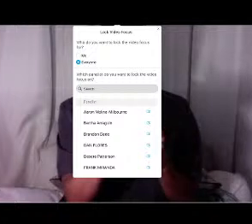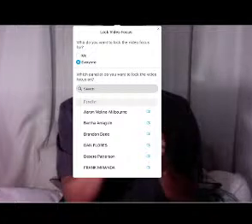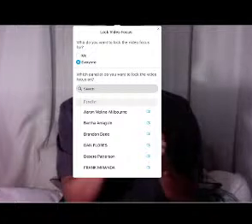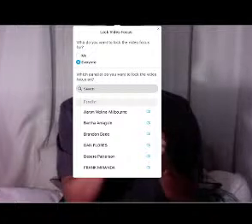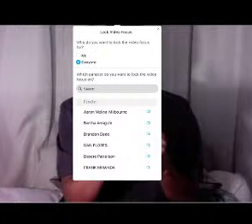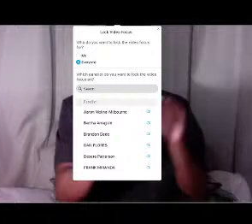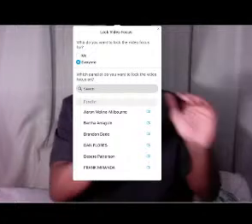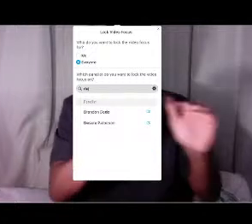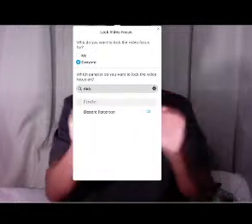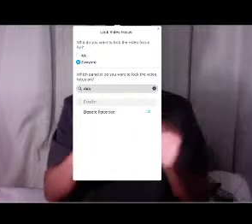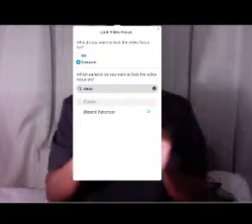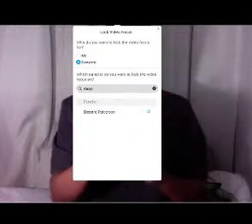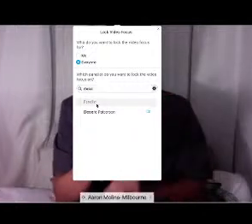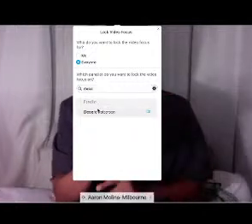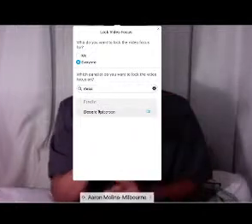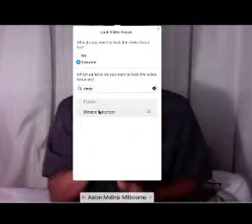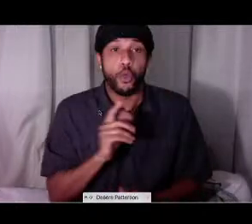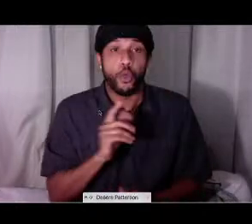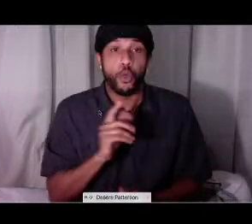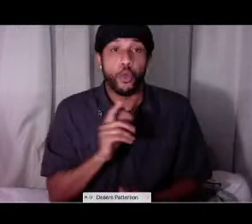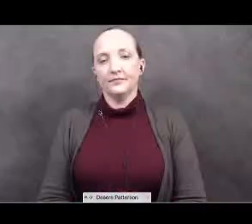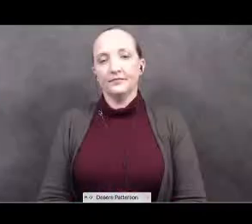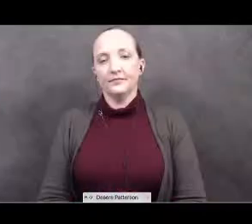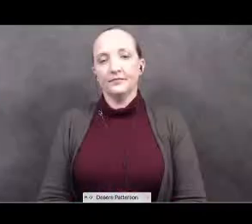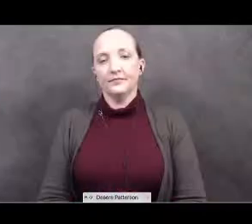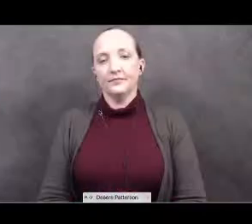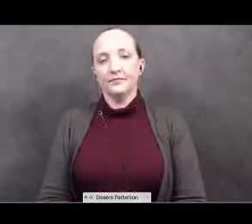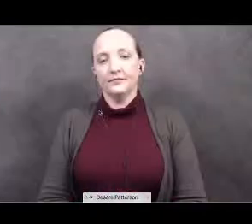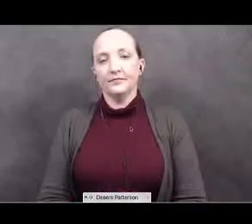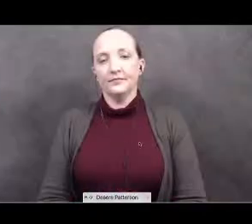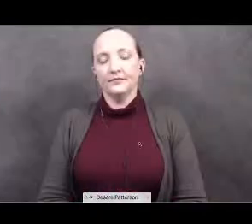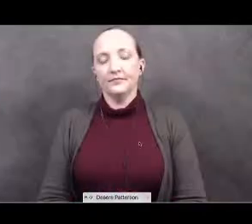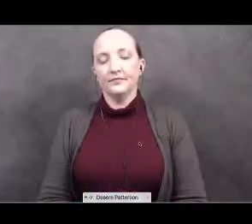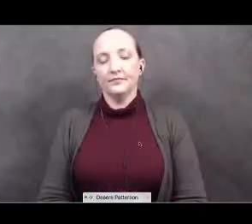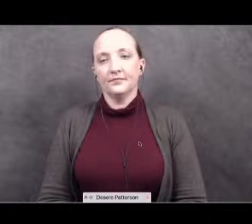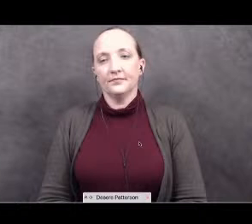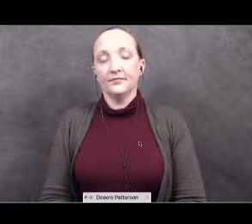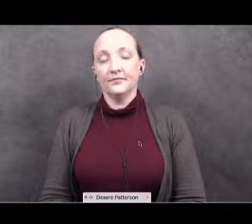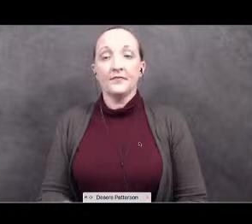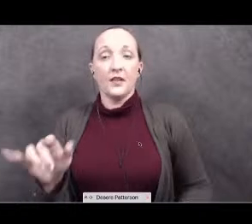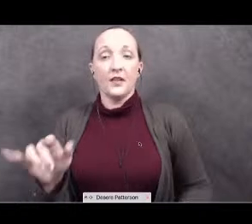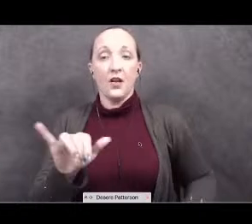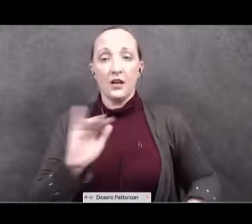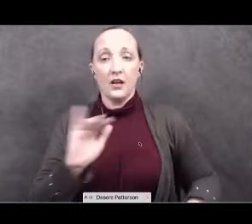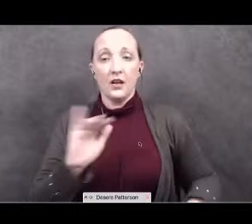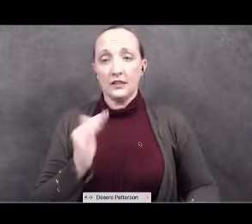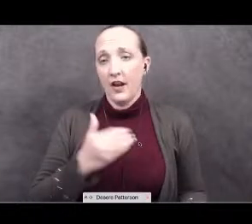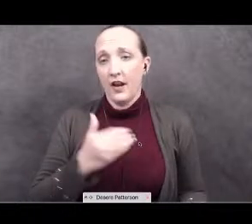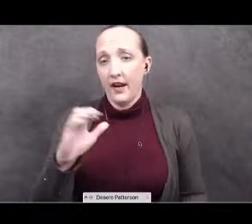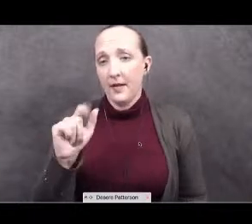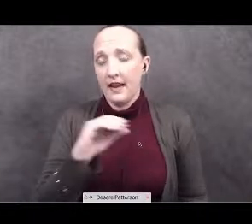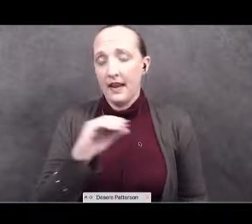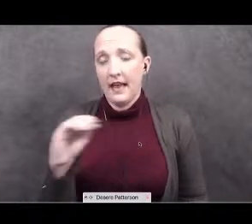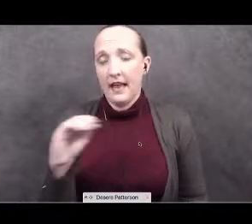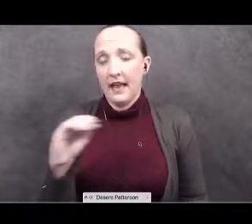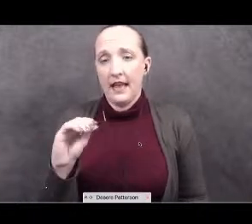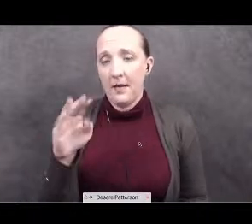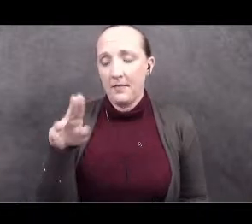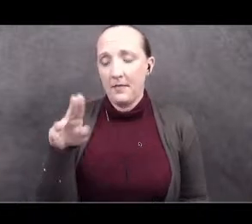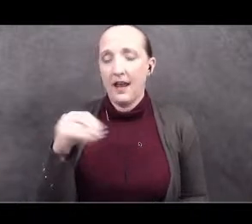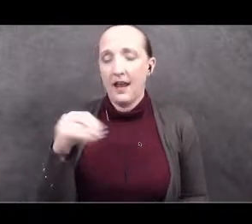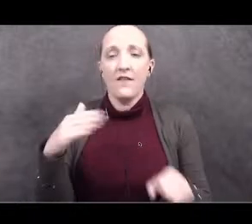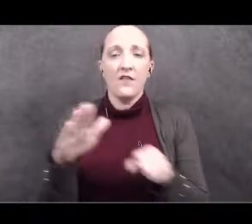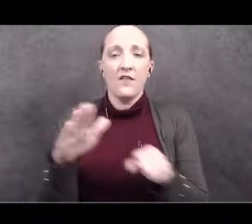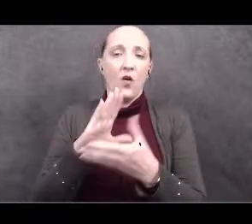folks that we as the board as well as well as our cabinet our Administration have complete copies of all of the emailed public